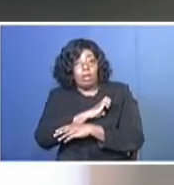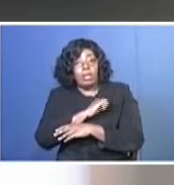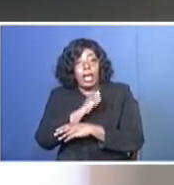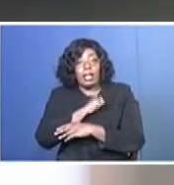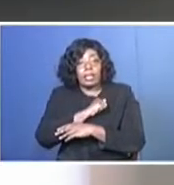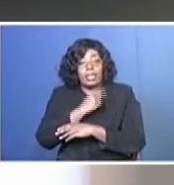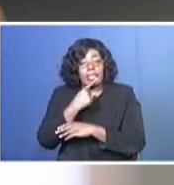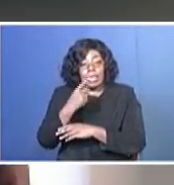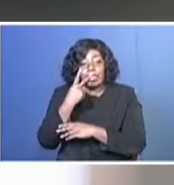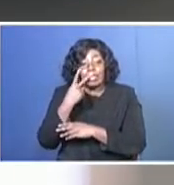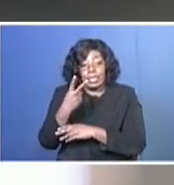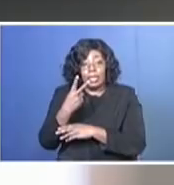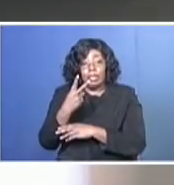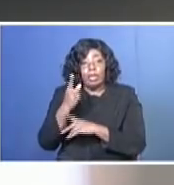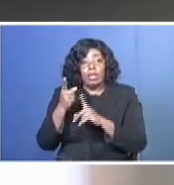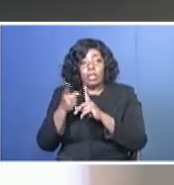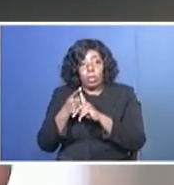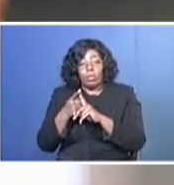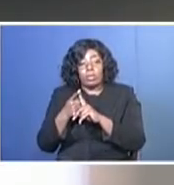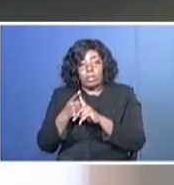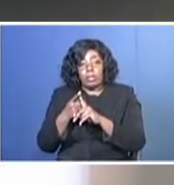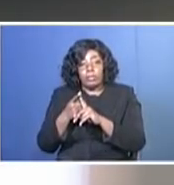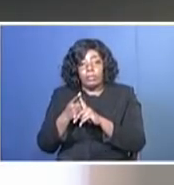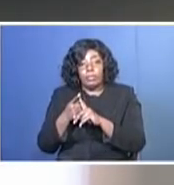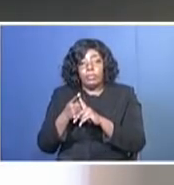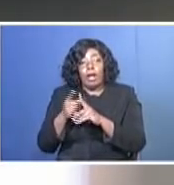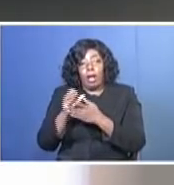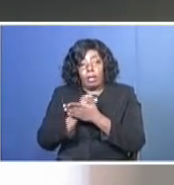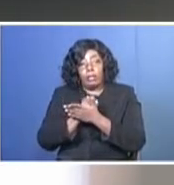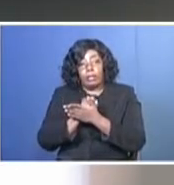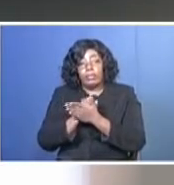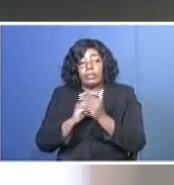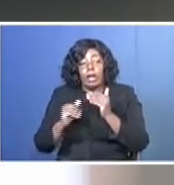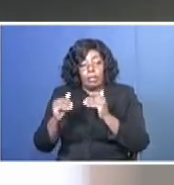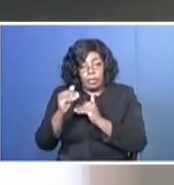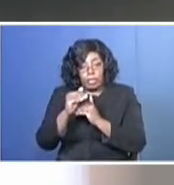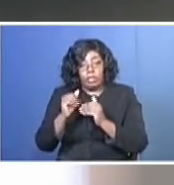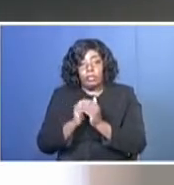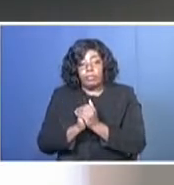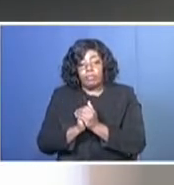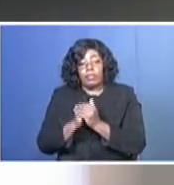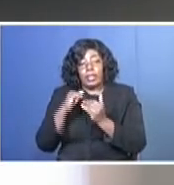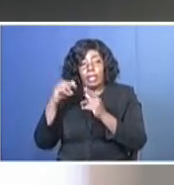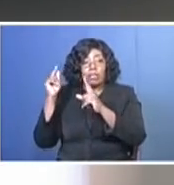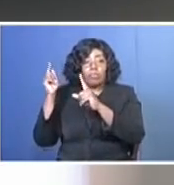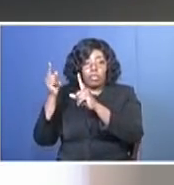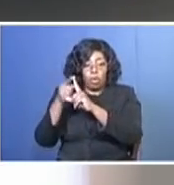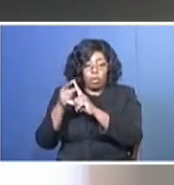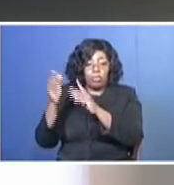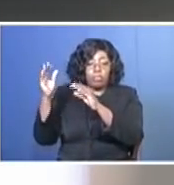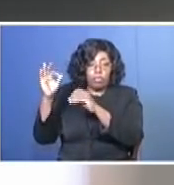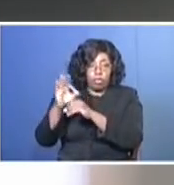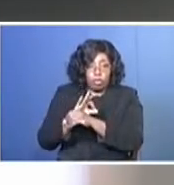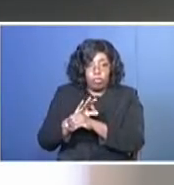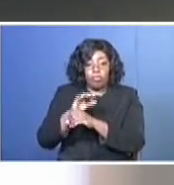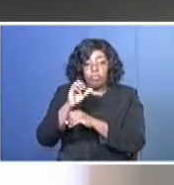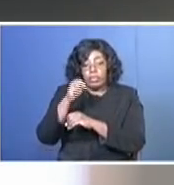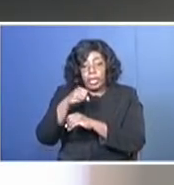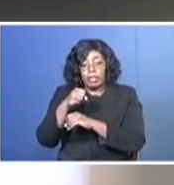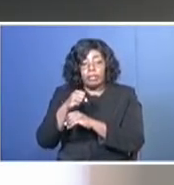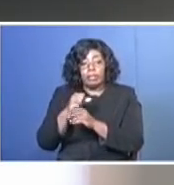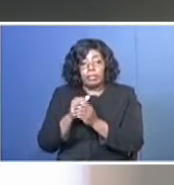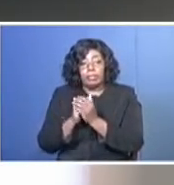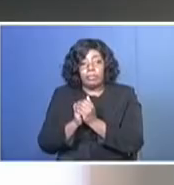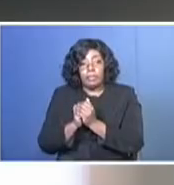he's already seen goals surpassed. Well, their view is it's optimistic. Our view is, yes, it's optimistic, but we